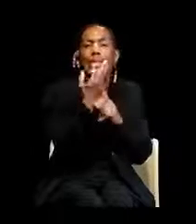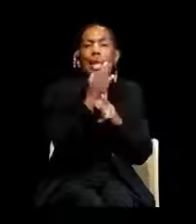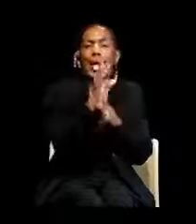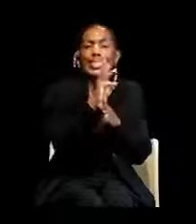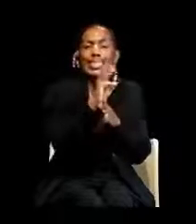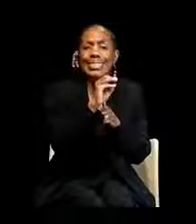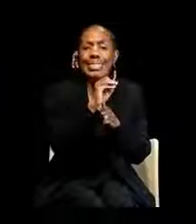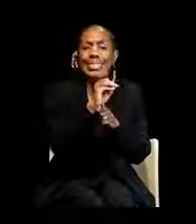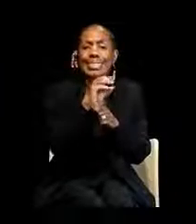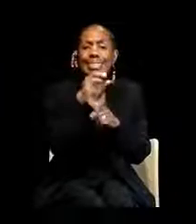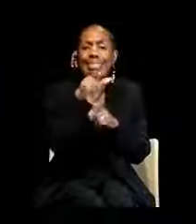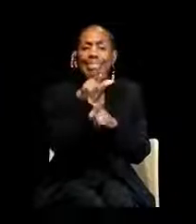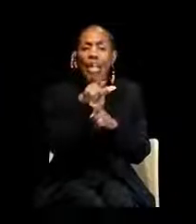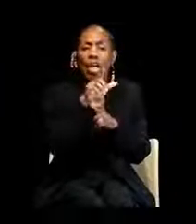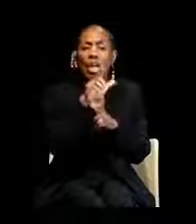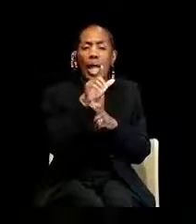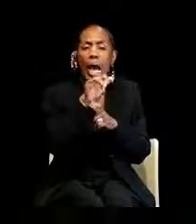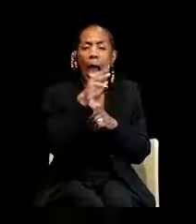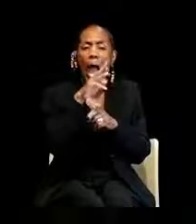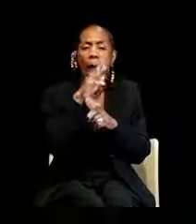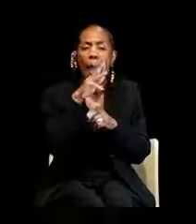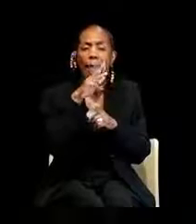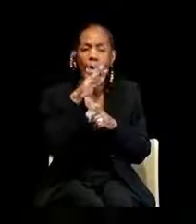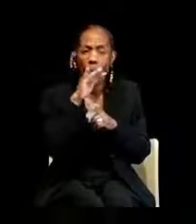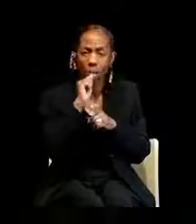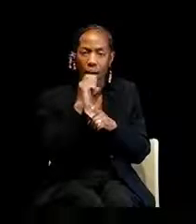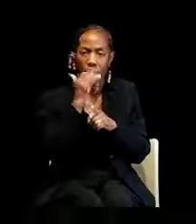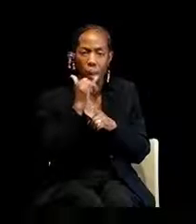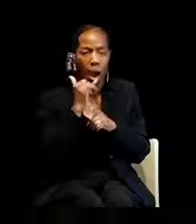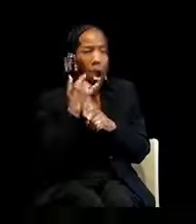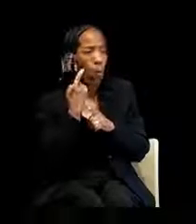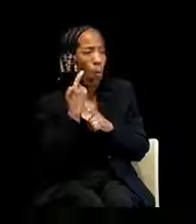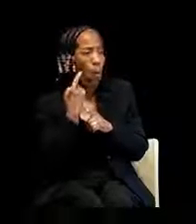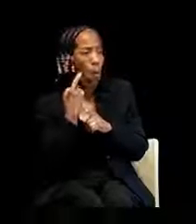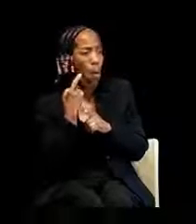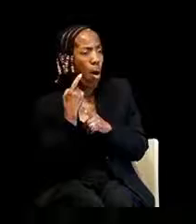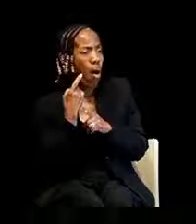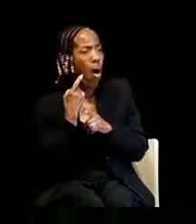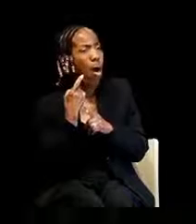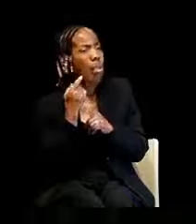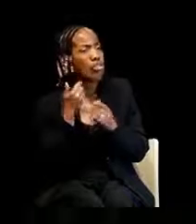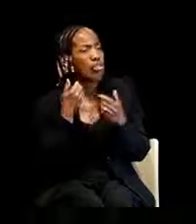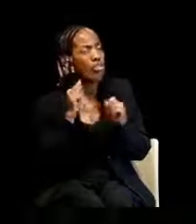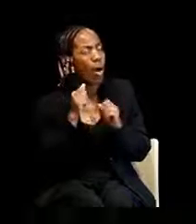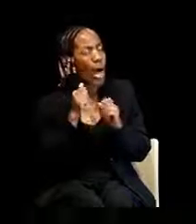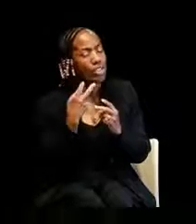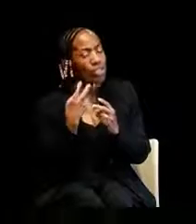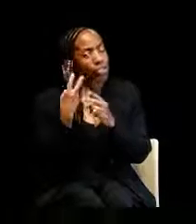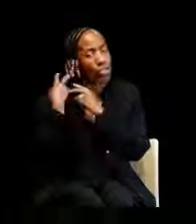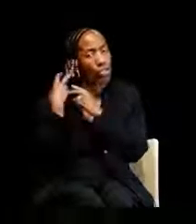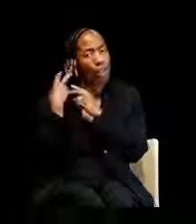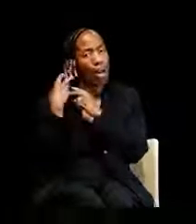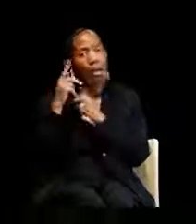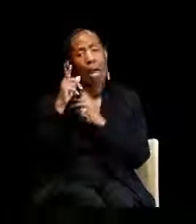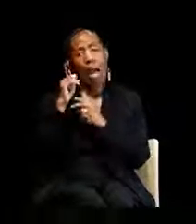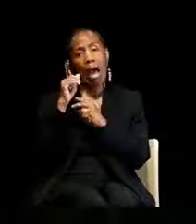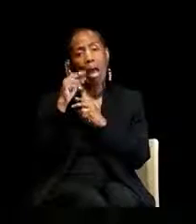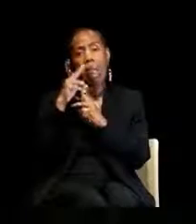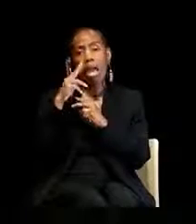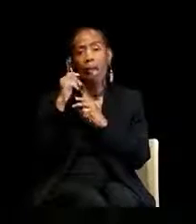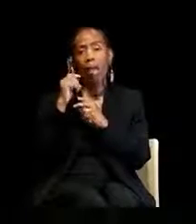Liberia because it was an attempt of one, reflecting indigenous Liberian cultures, which were stripped